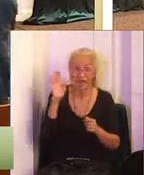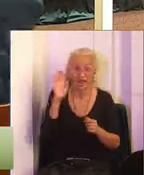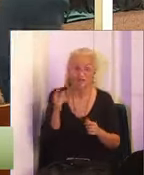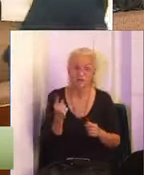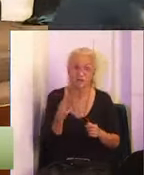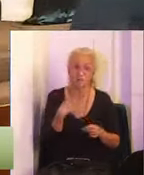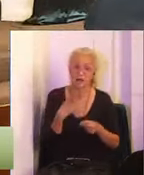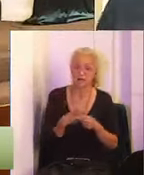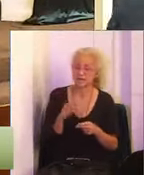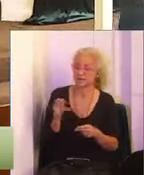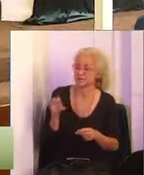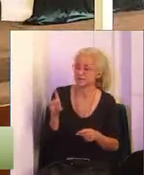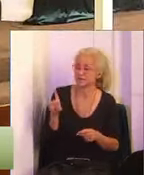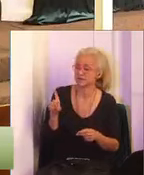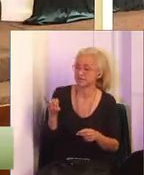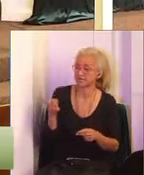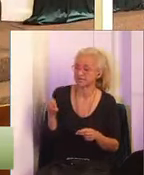everyone. My name is Desiree.